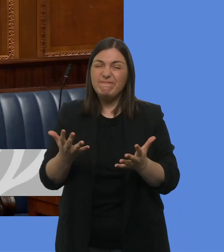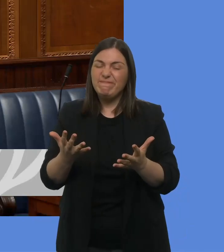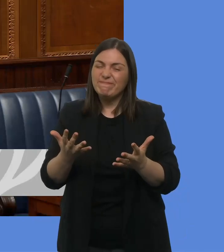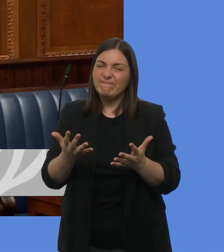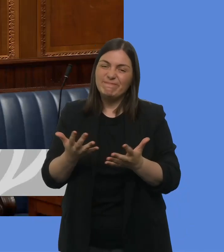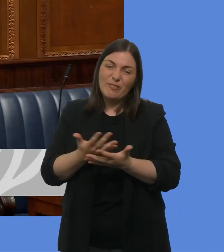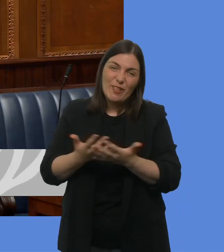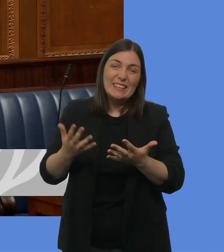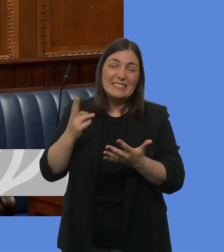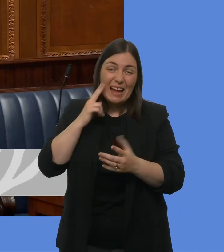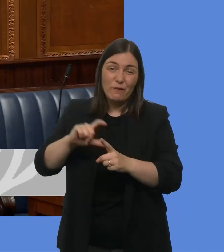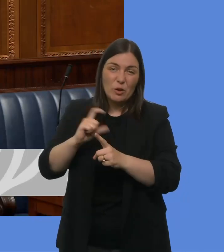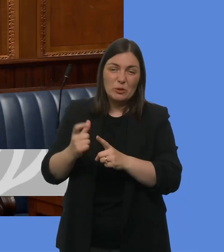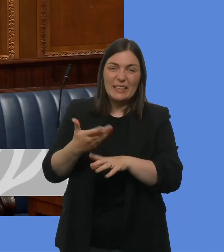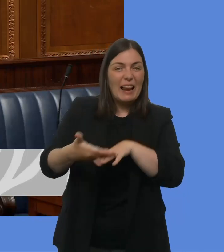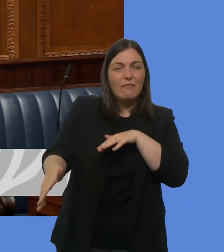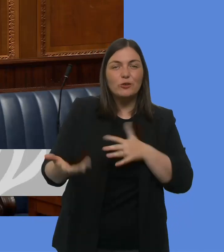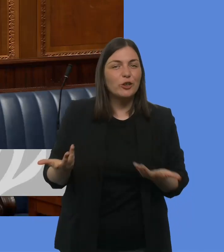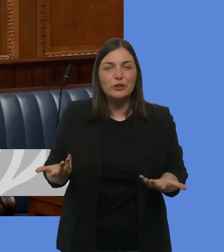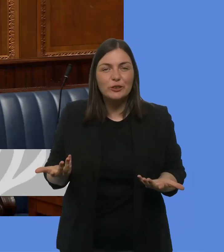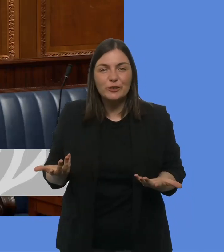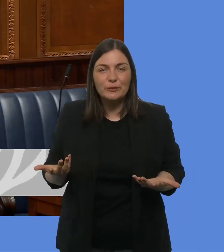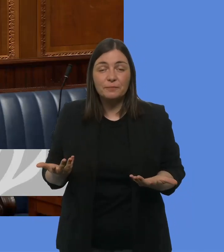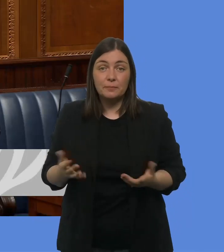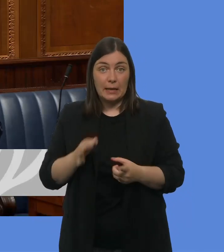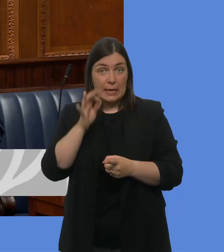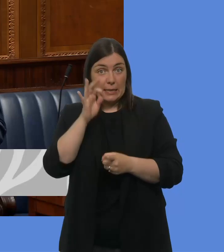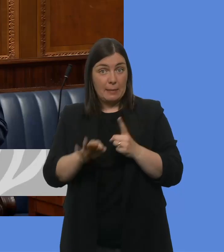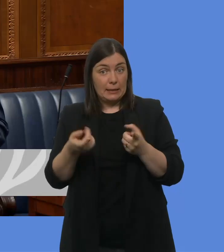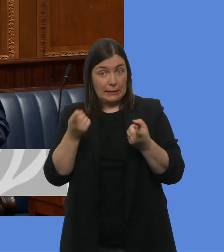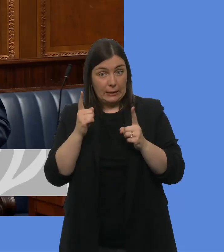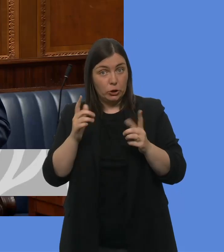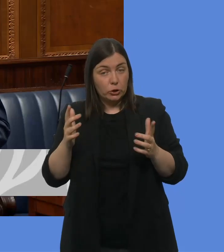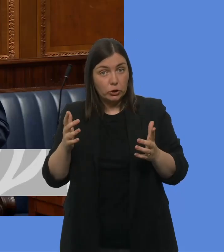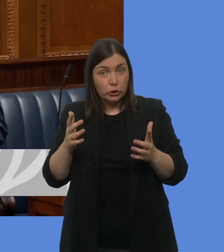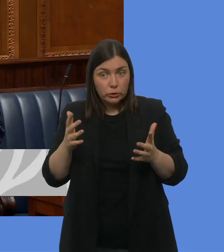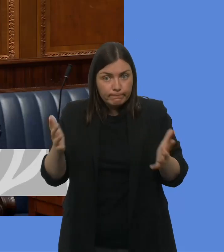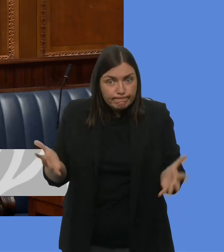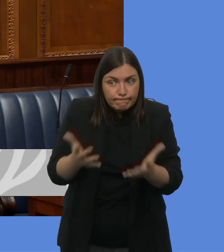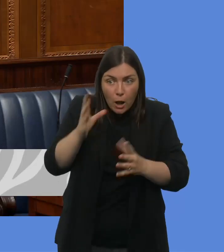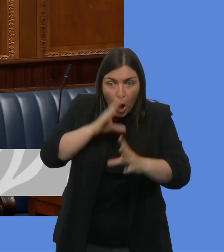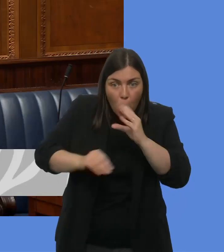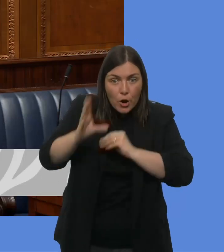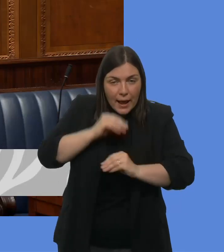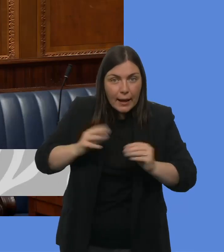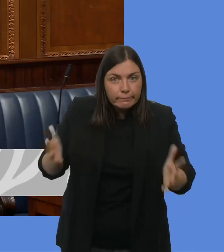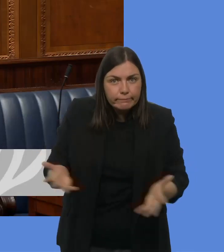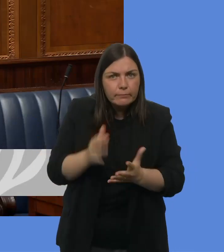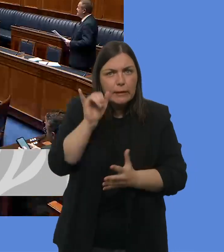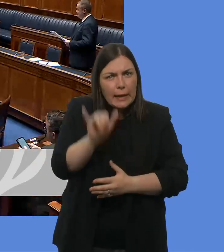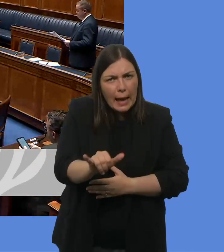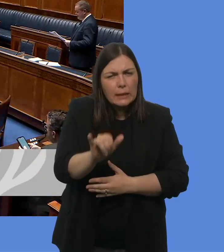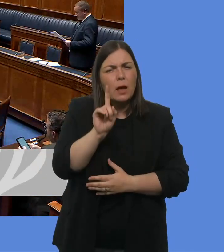Specialist teachers do not just facilitate learning, they cultivate an environment where students can